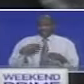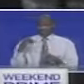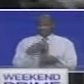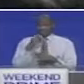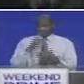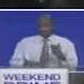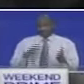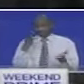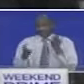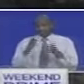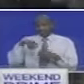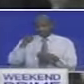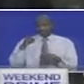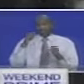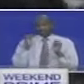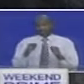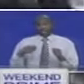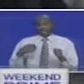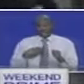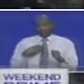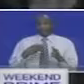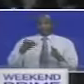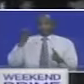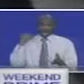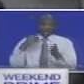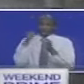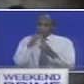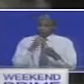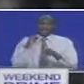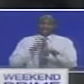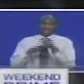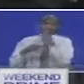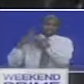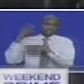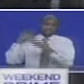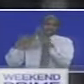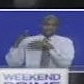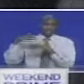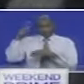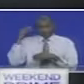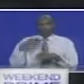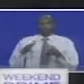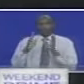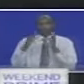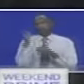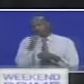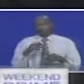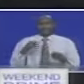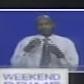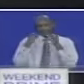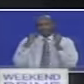that they could be well on their way to taking Kenya back to her old self, back to their predecessor's way of doing